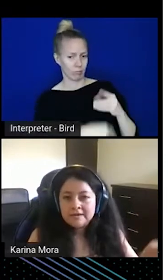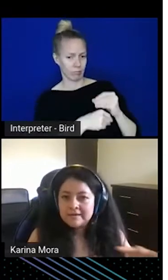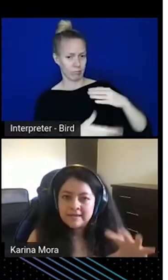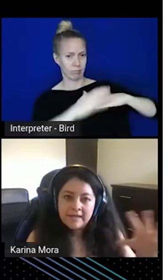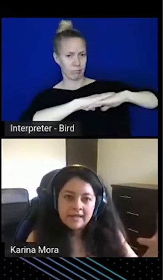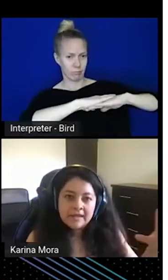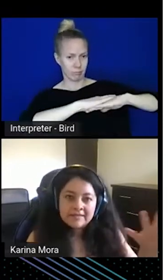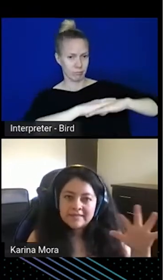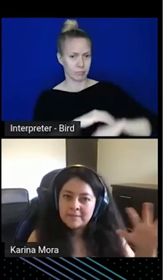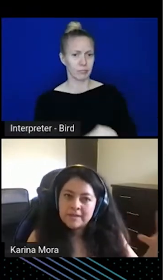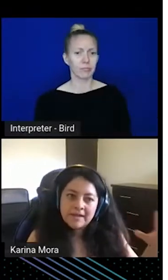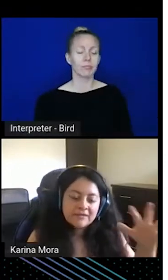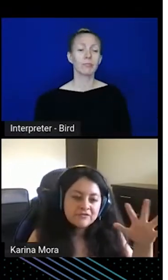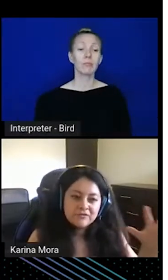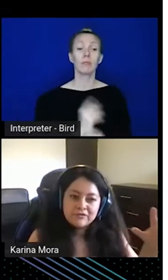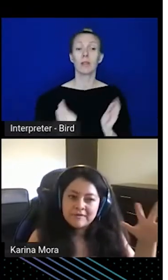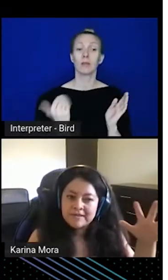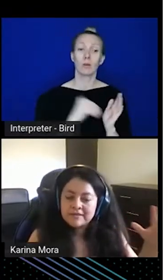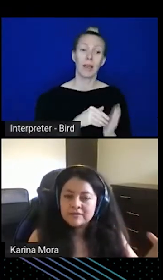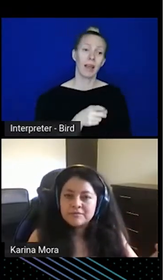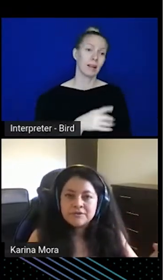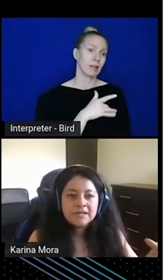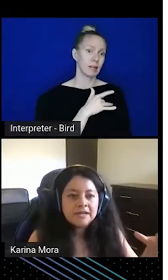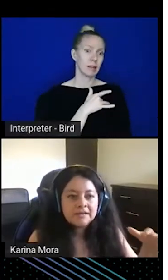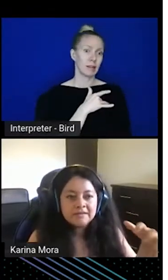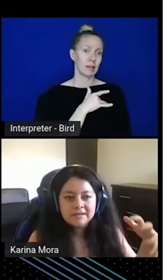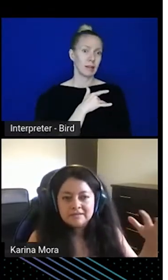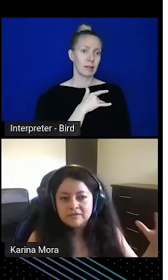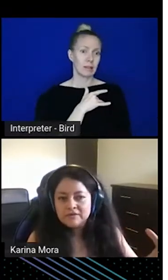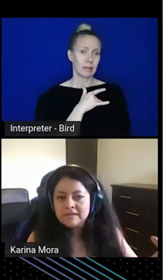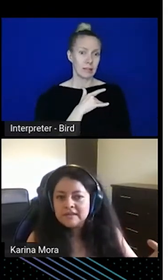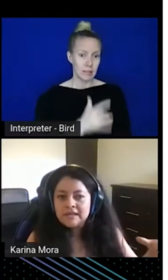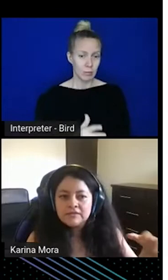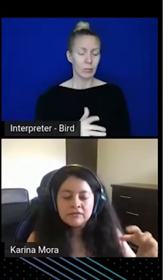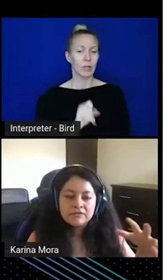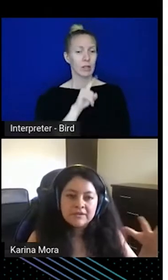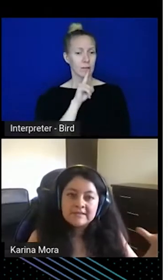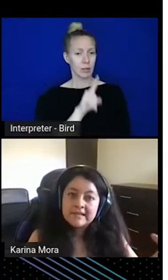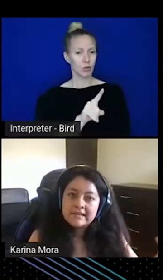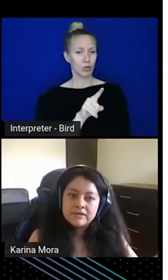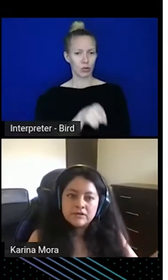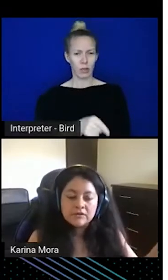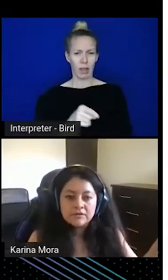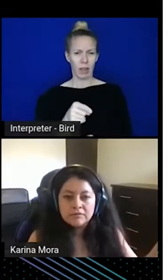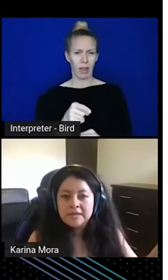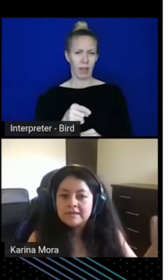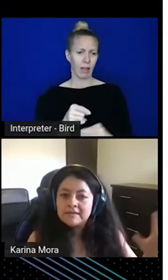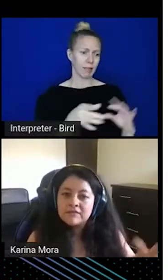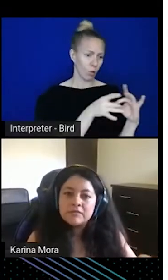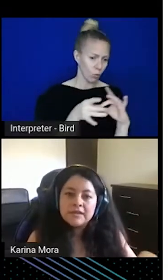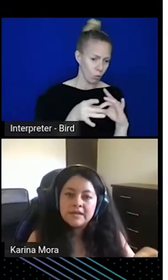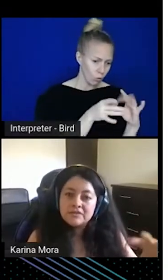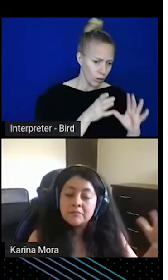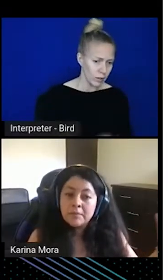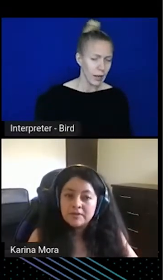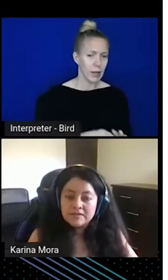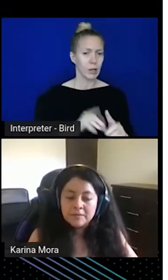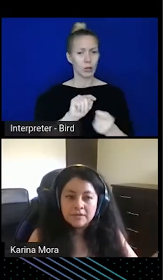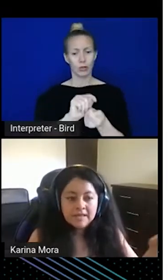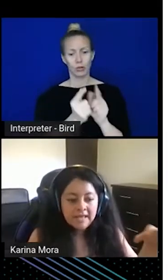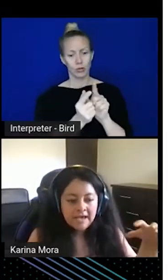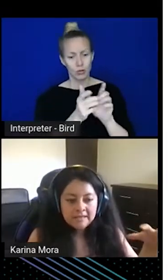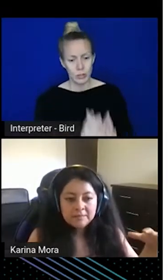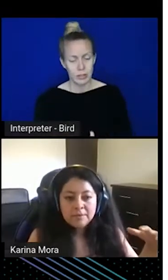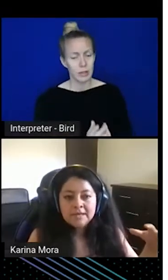anti-corruption layer. Again, a typical structure of anti-corruption layer, that is coordinator, translator, to make this communication